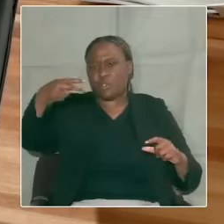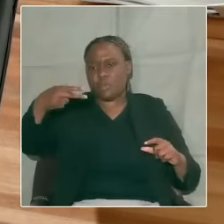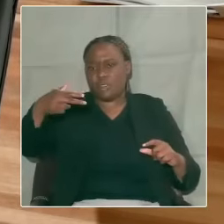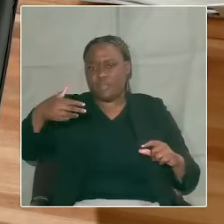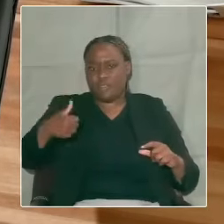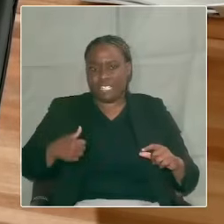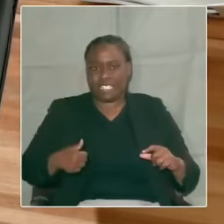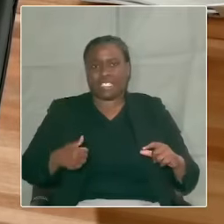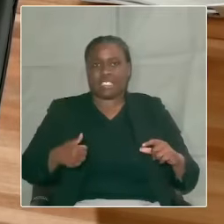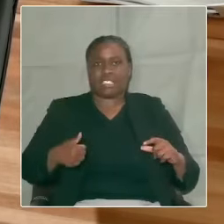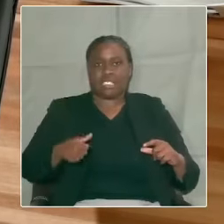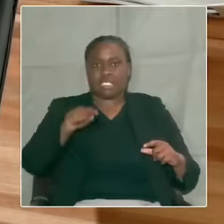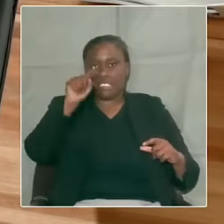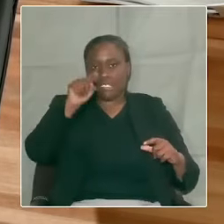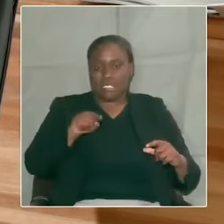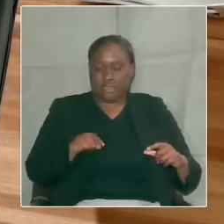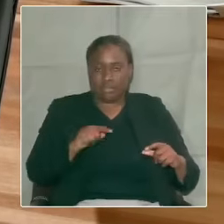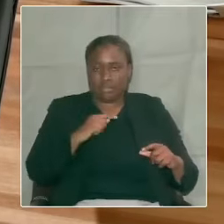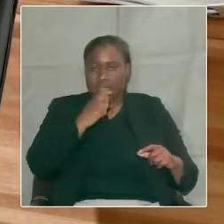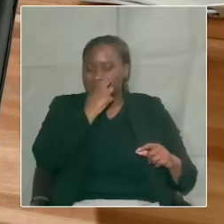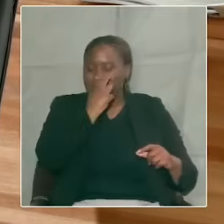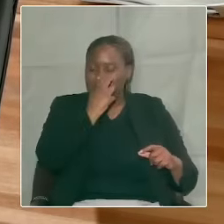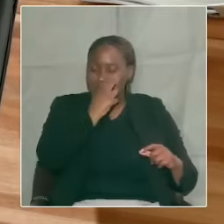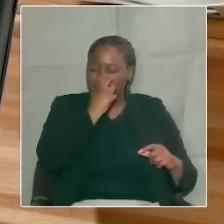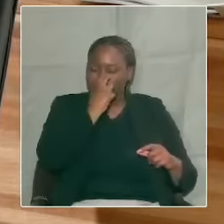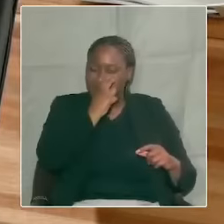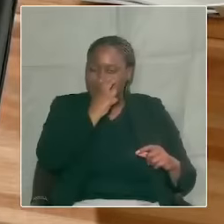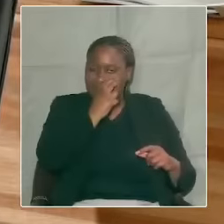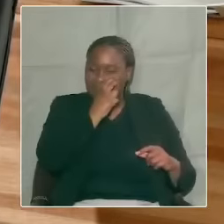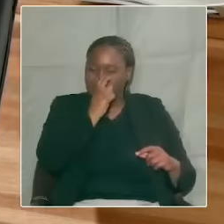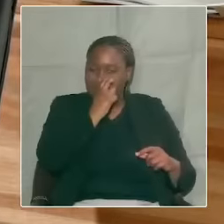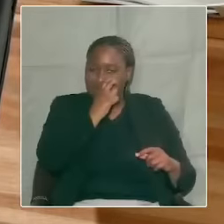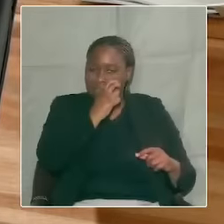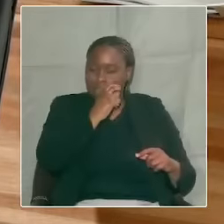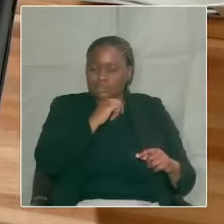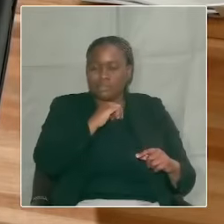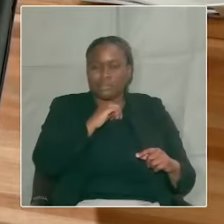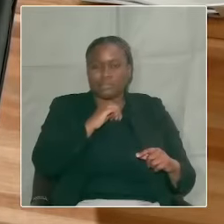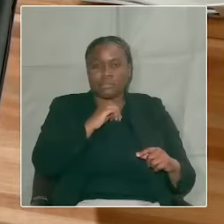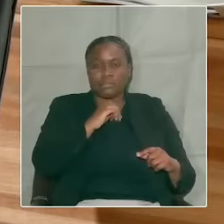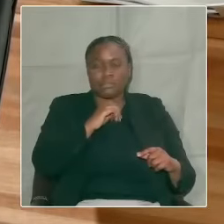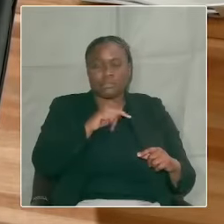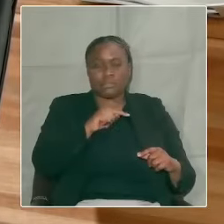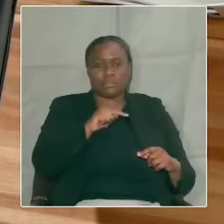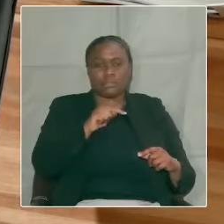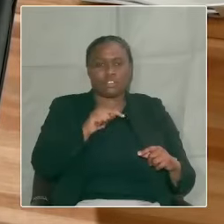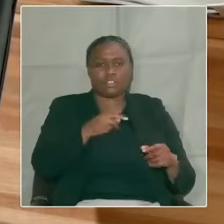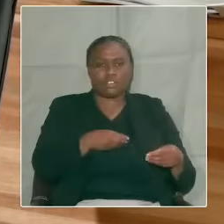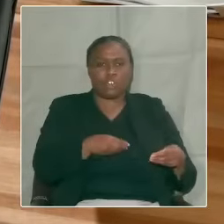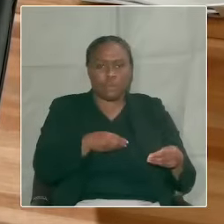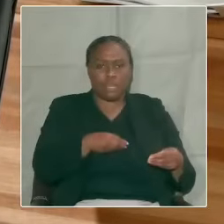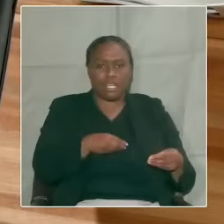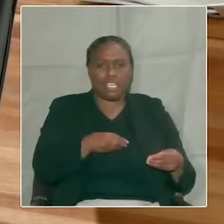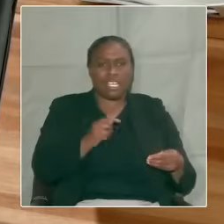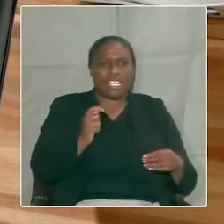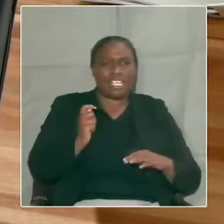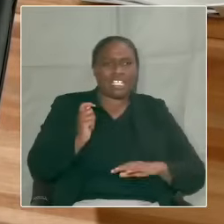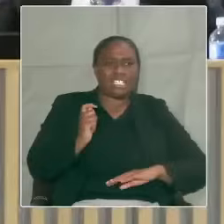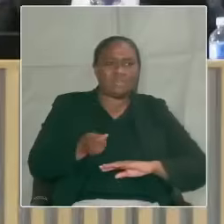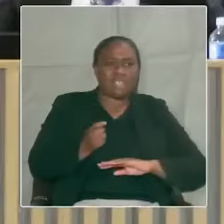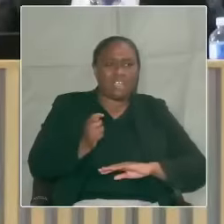You will see it is The document is headed Speaker Notes from